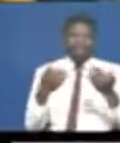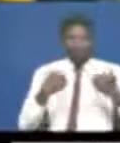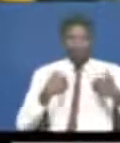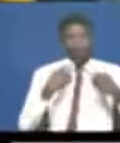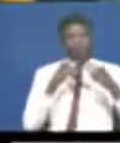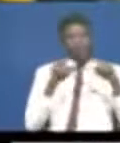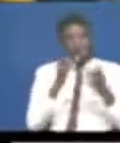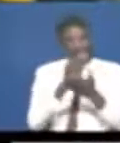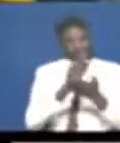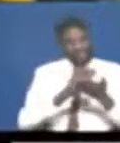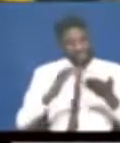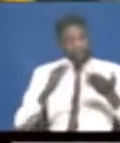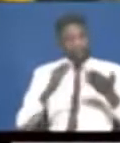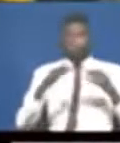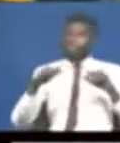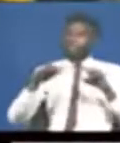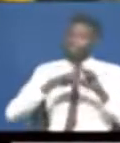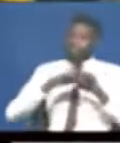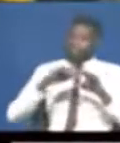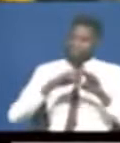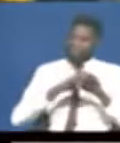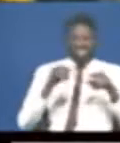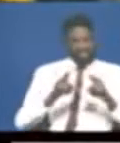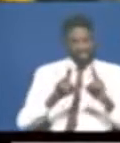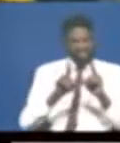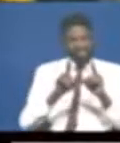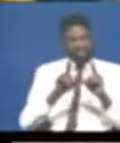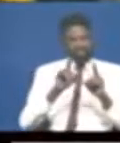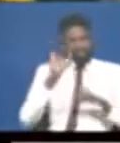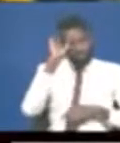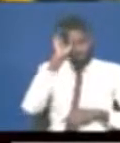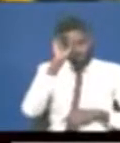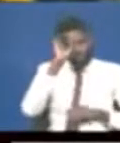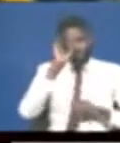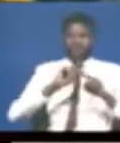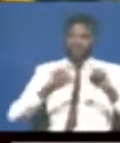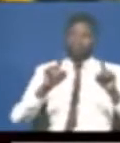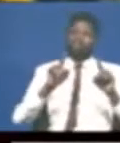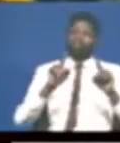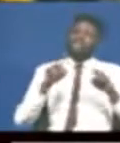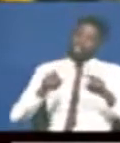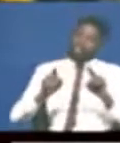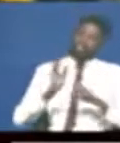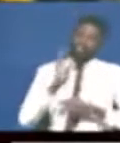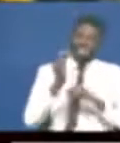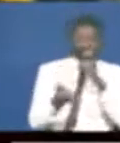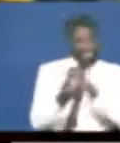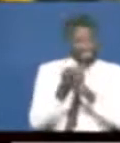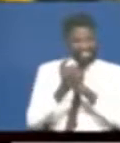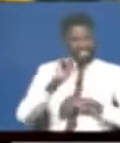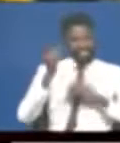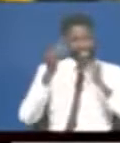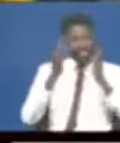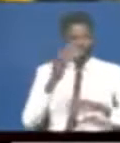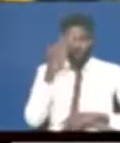the colleagues have a dissenting voice. They will tell Kenyans why they are dissenting.